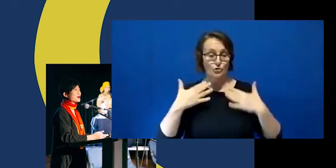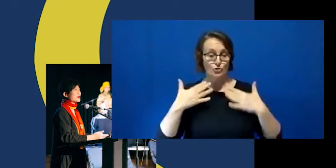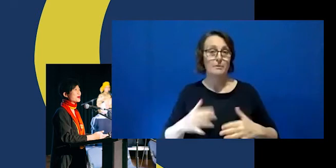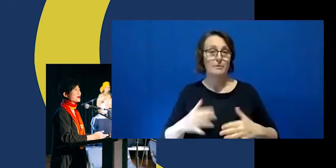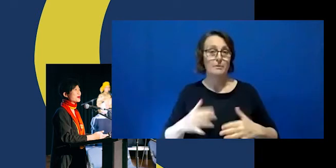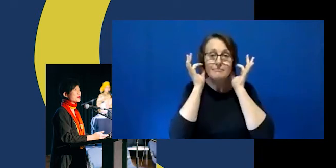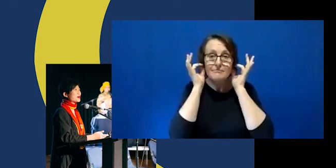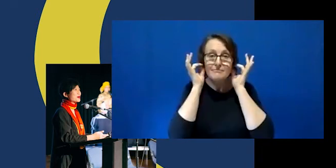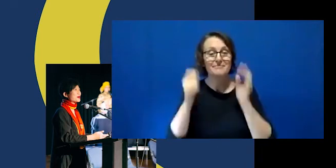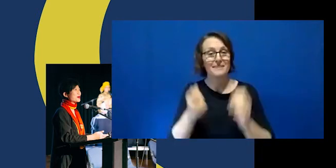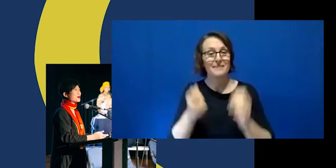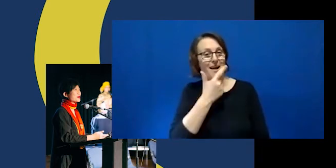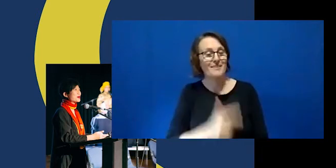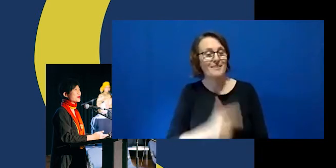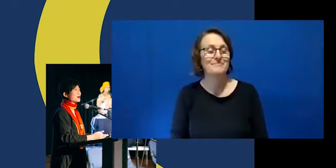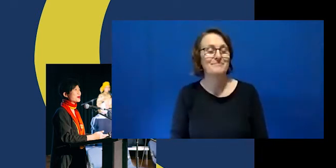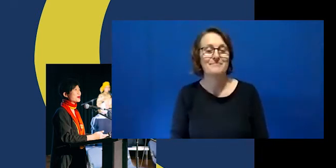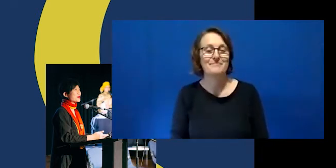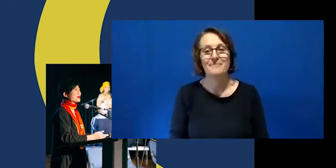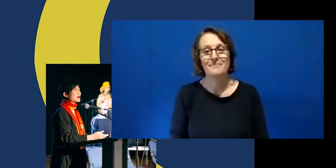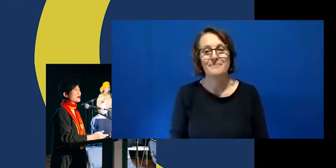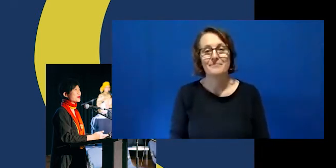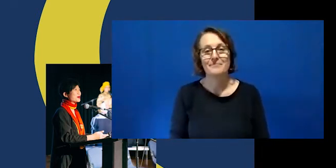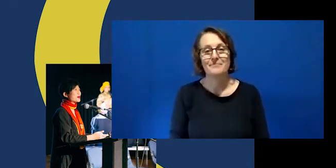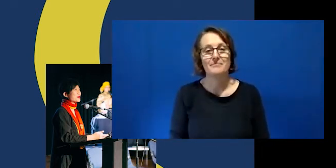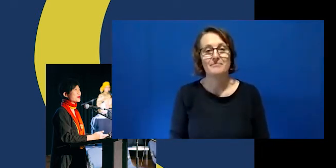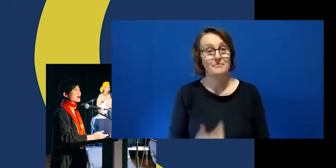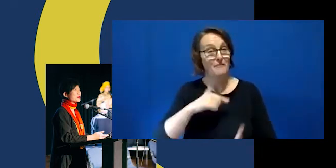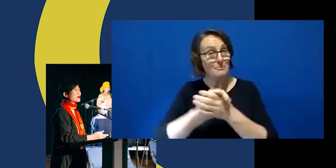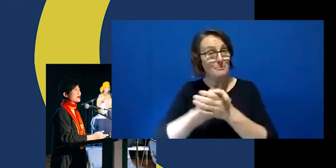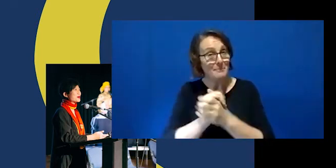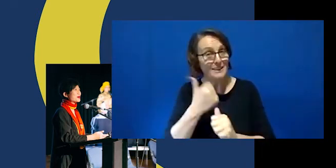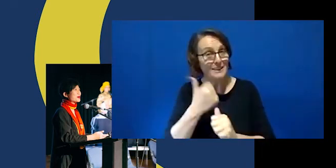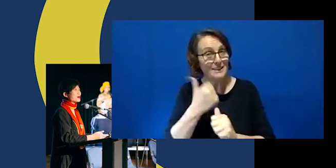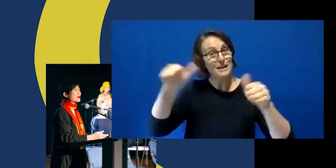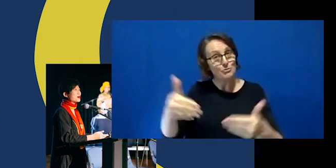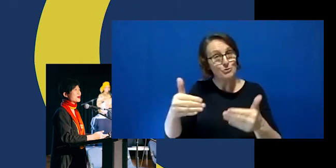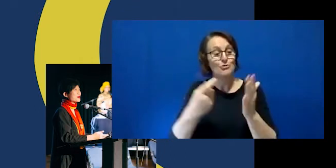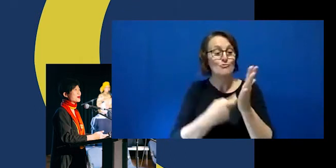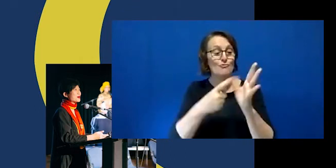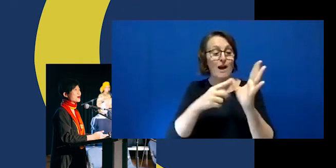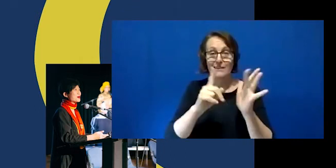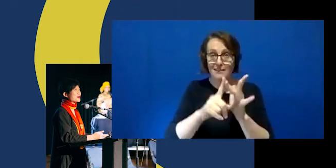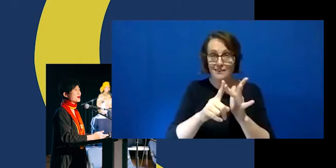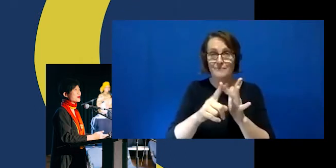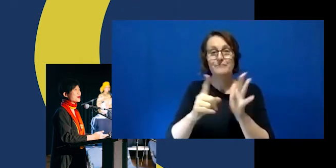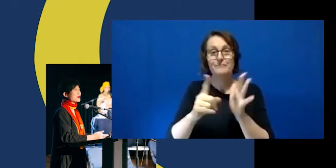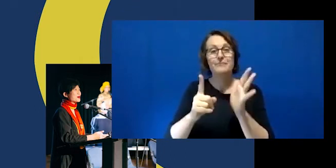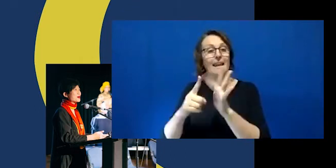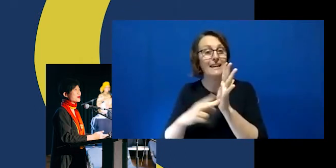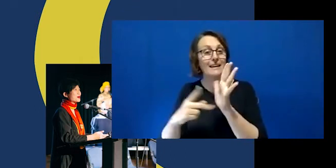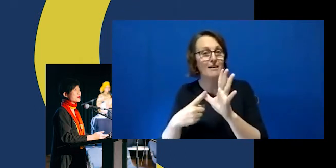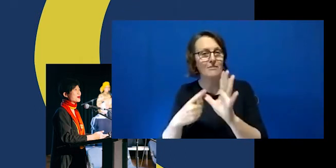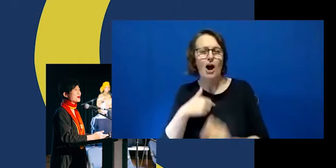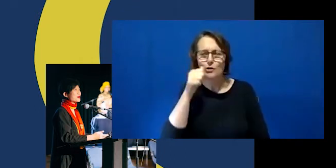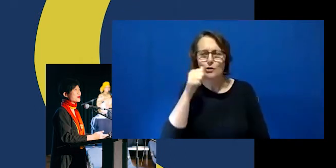camera. It is with great pleasure that I introduce you to Rani and Lena today, although I know many of you will know these incredible